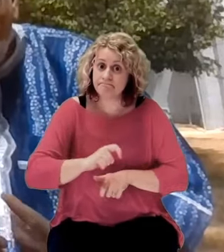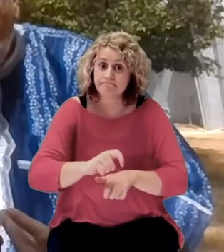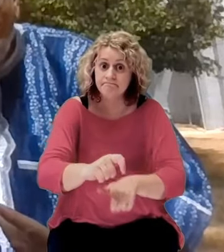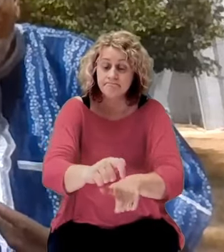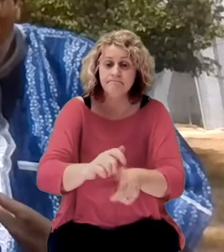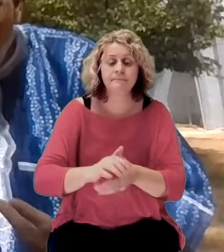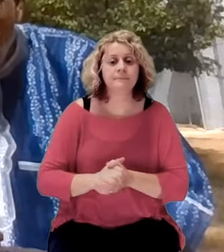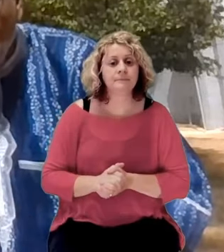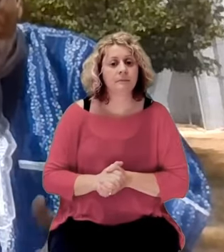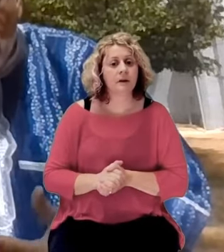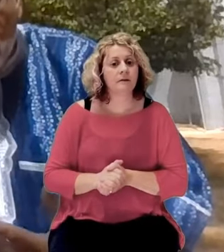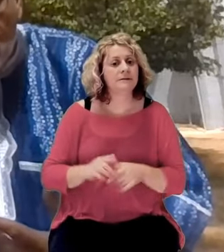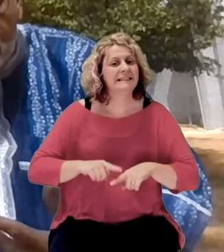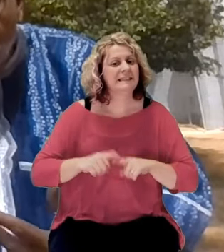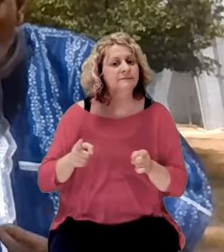also